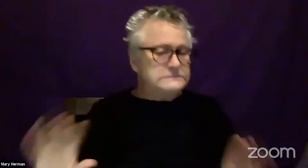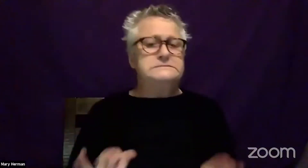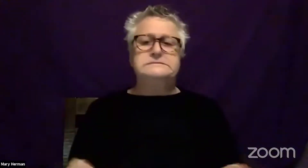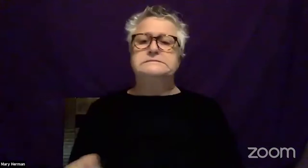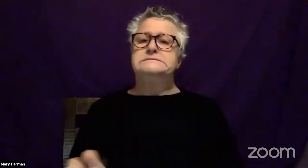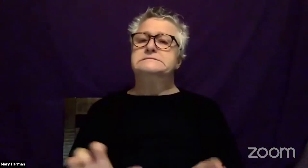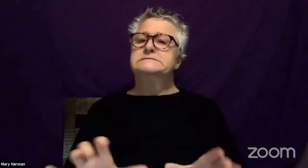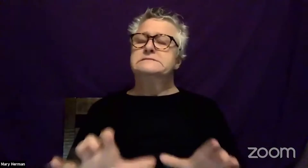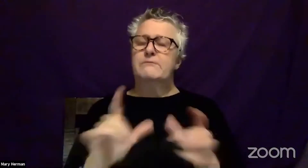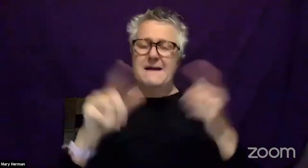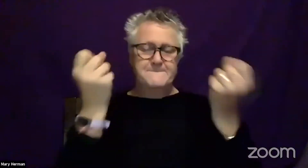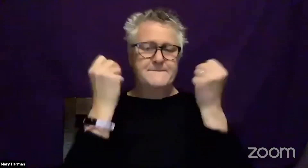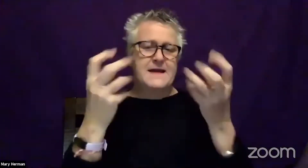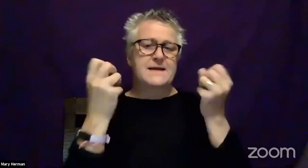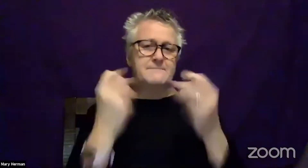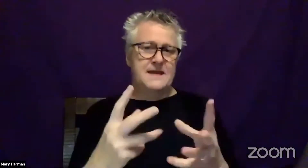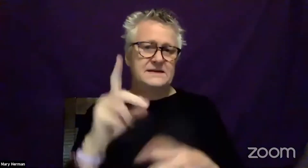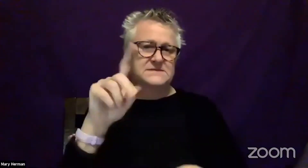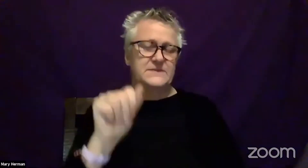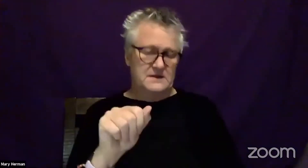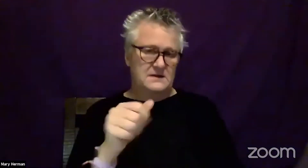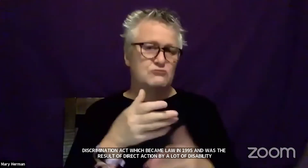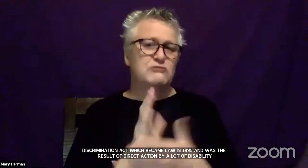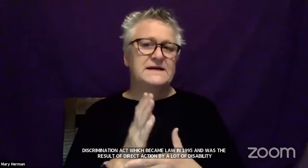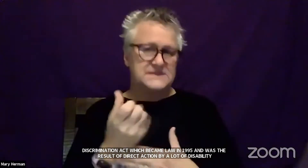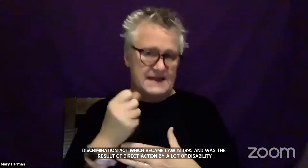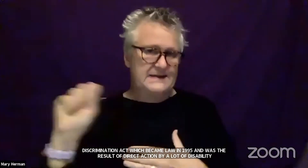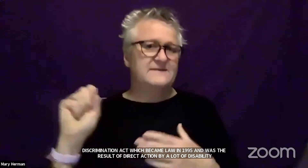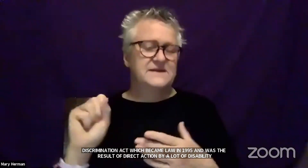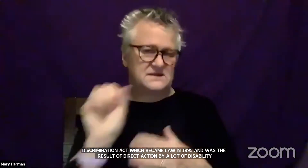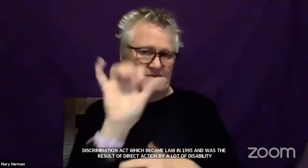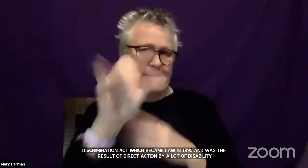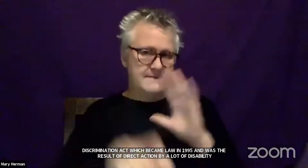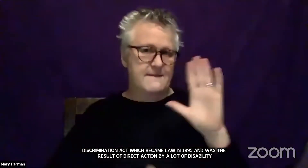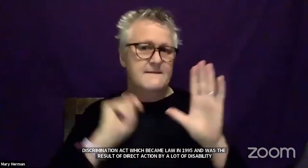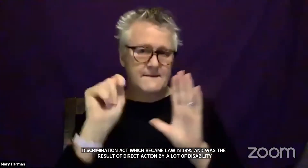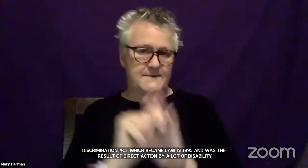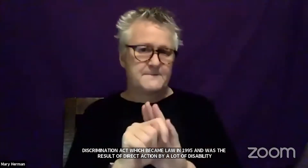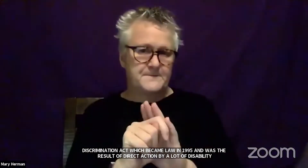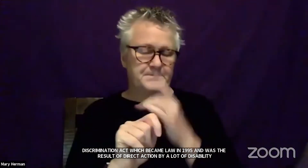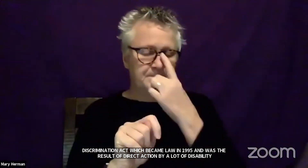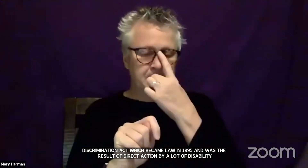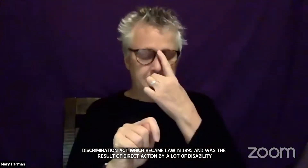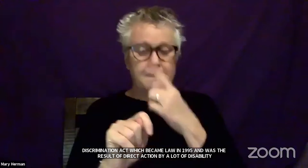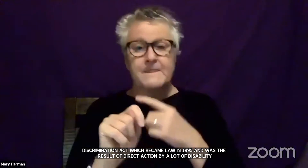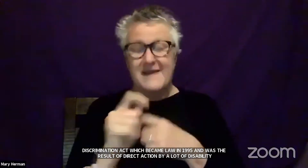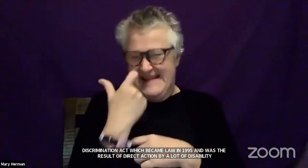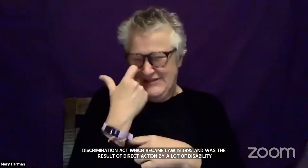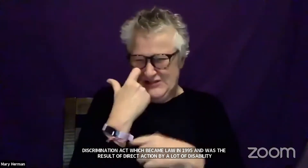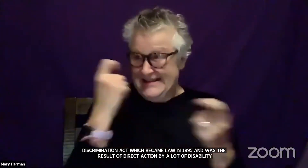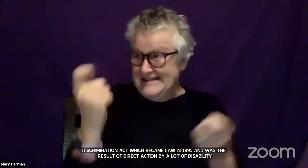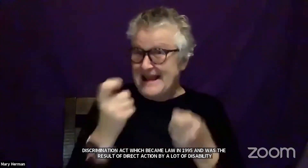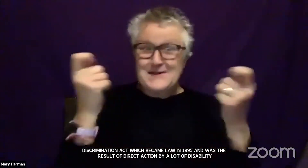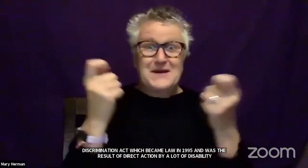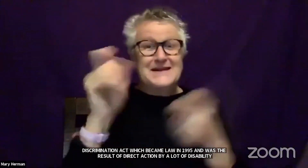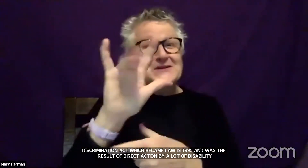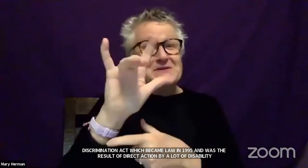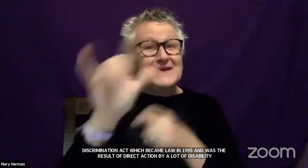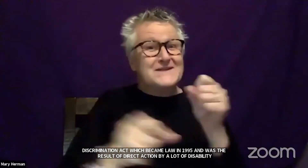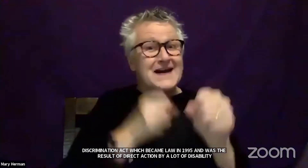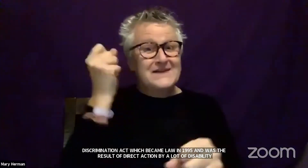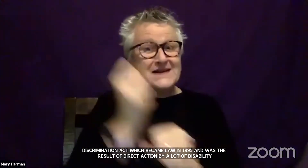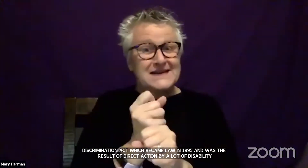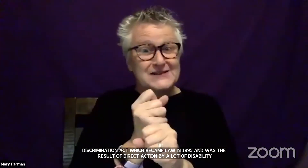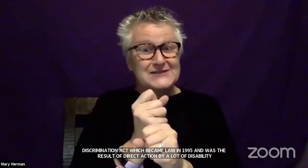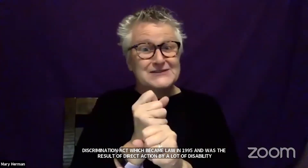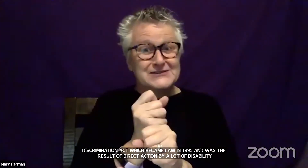lot of disability activists at the time, and just celebrated the 25-year anniversary of that, actually.